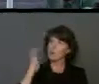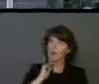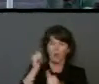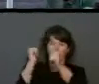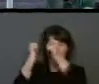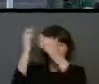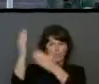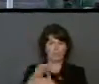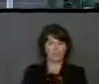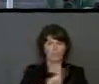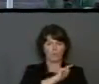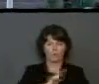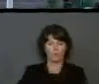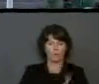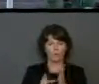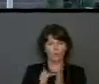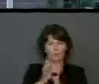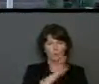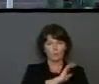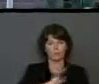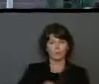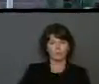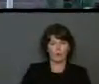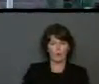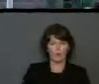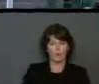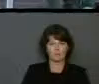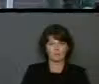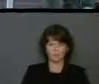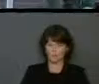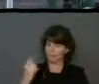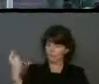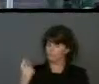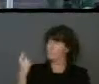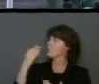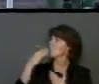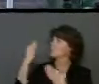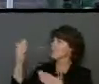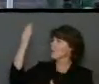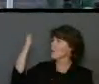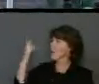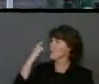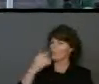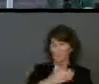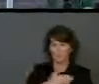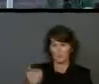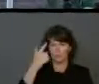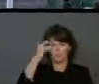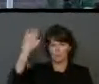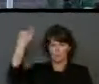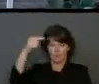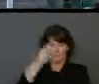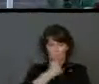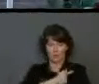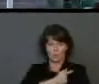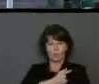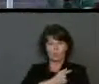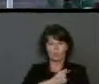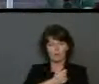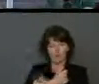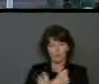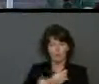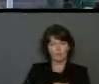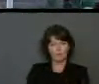Father and the Lord Jesus Christ. I always thank God for you because of his grace given to you in Christ Jesus,